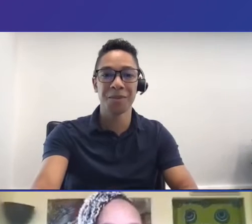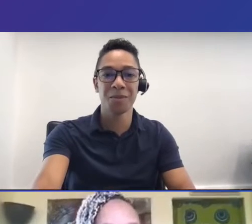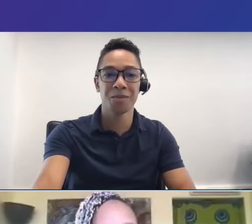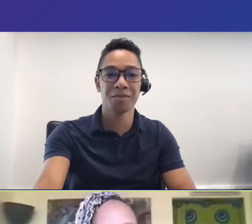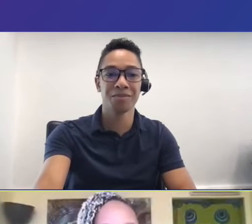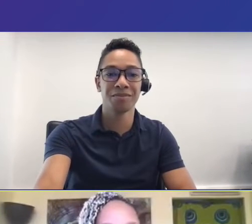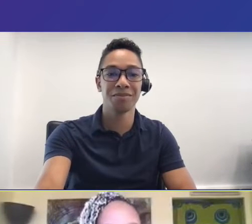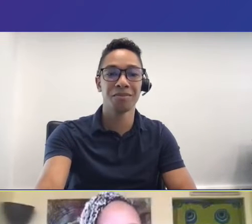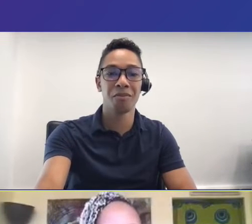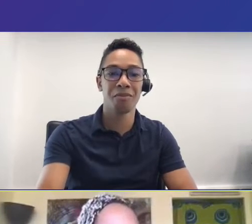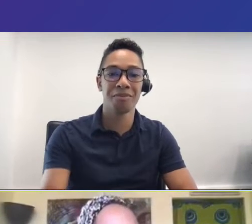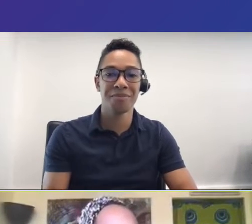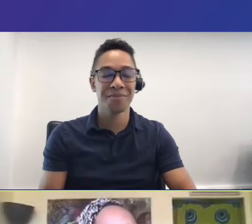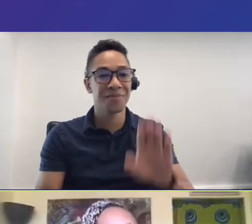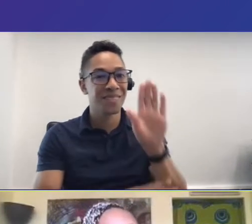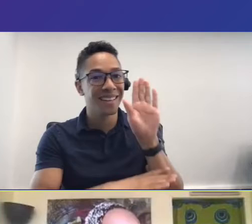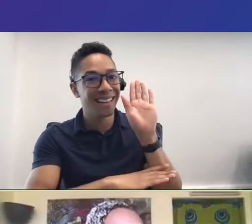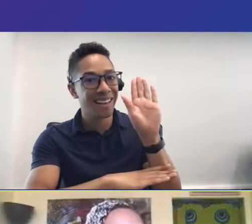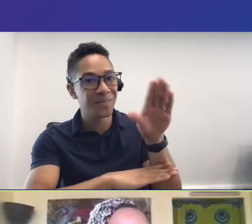Peace. Good afternoon.